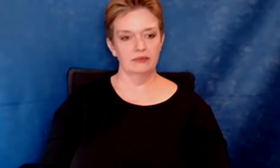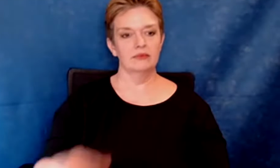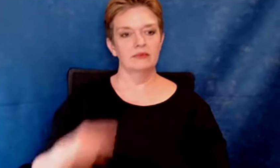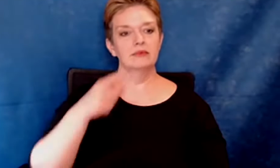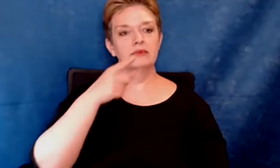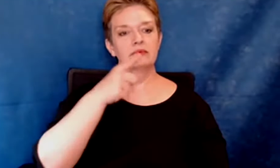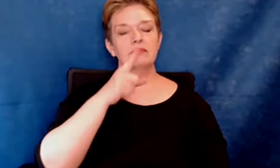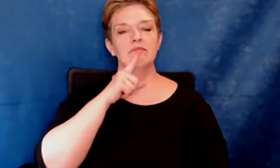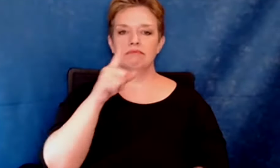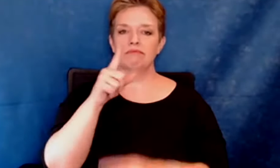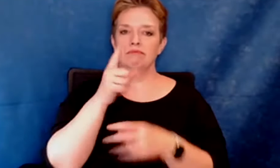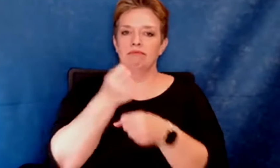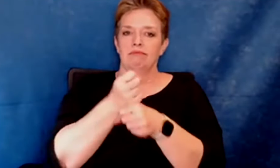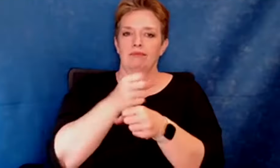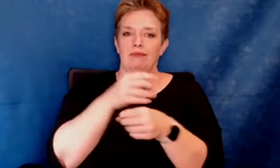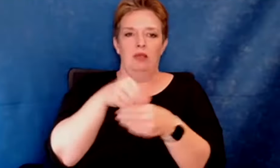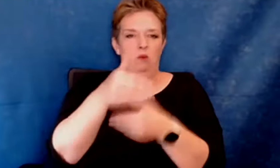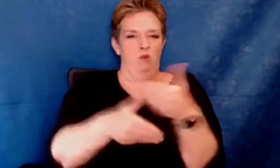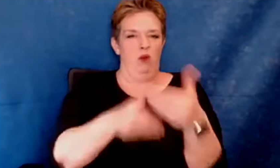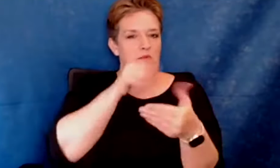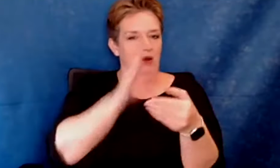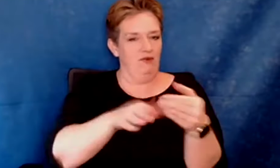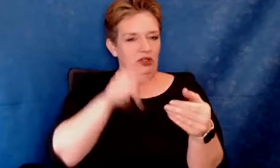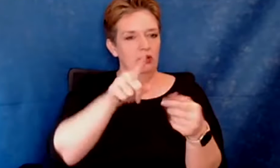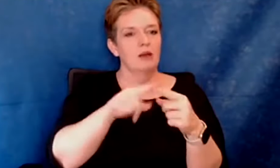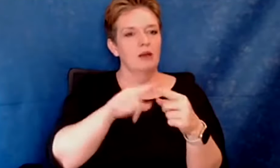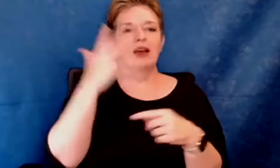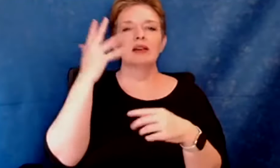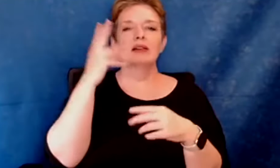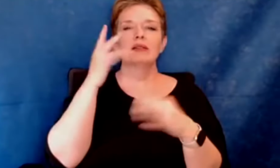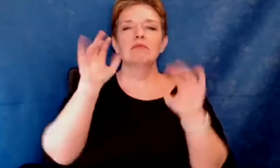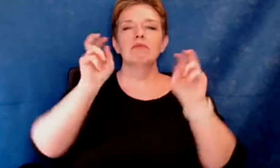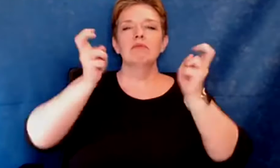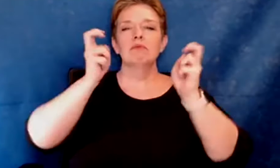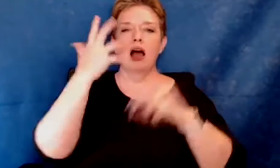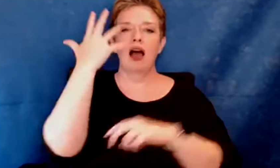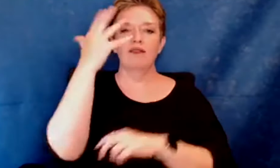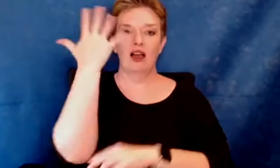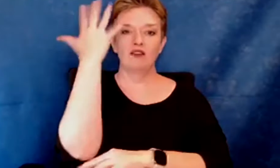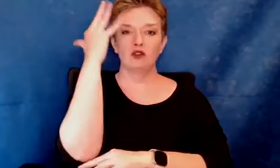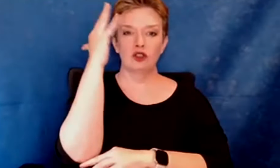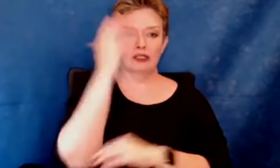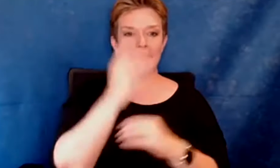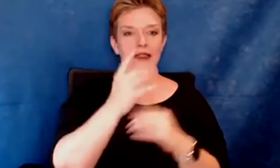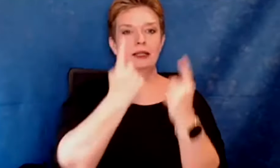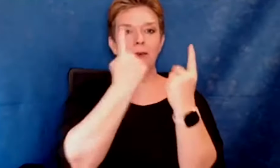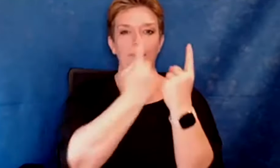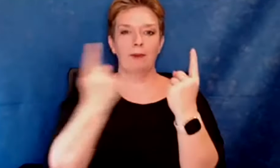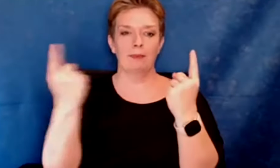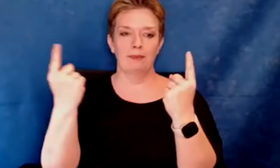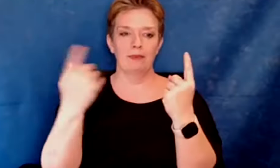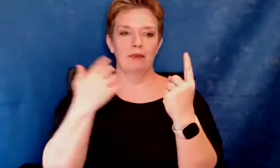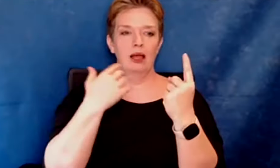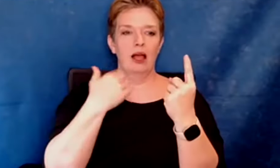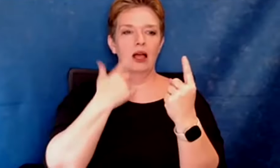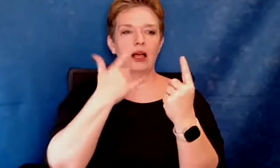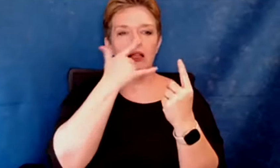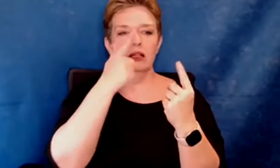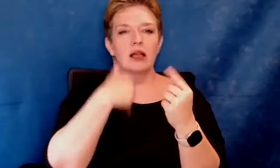trees with these kind of shadow of trees behind them, similar to the lollipop trees he's created in some of his